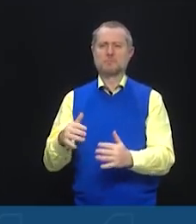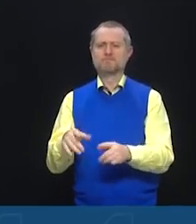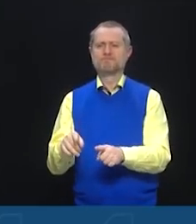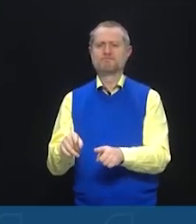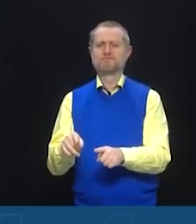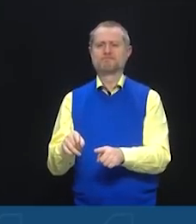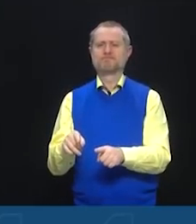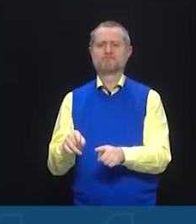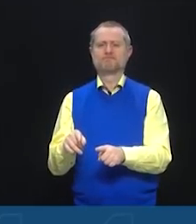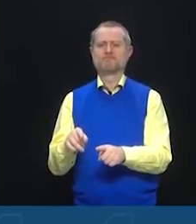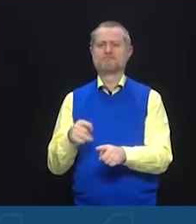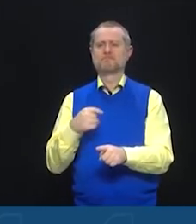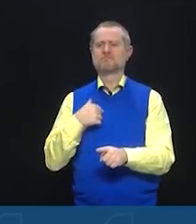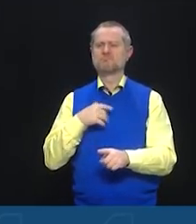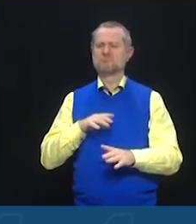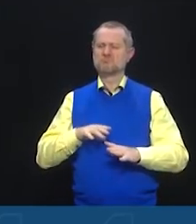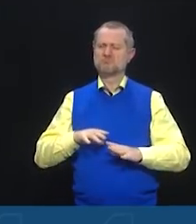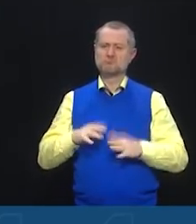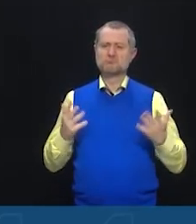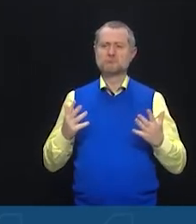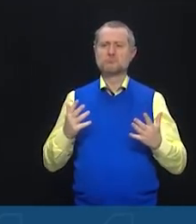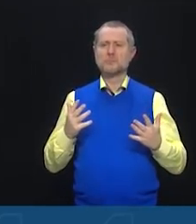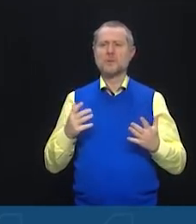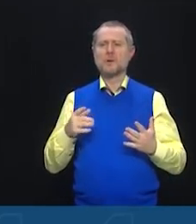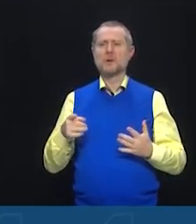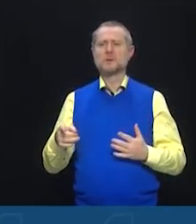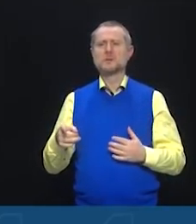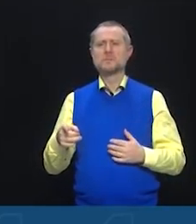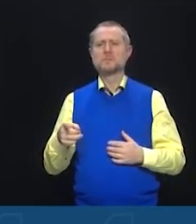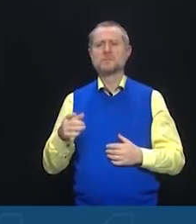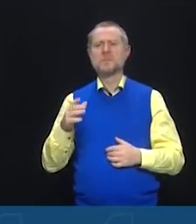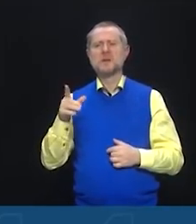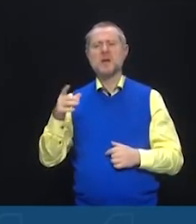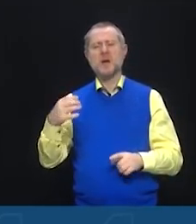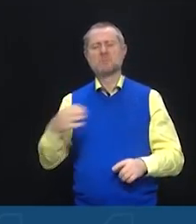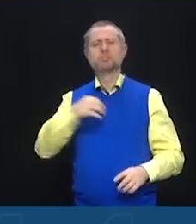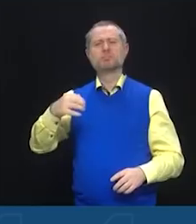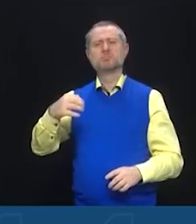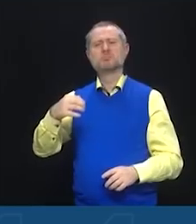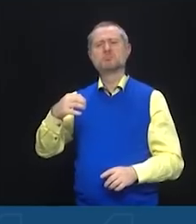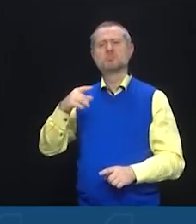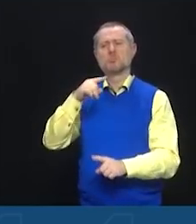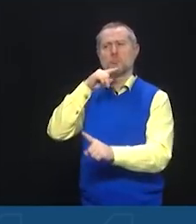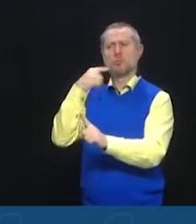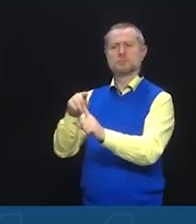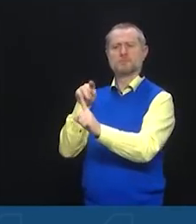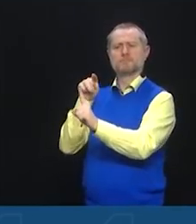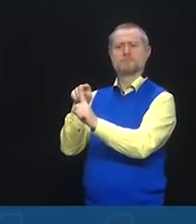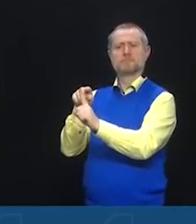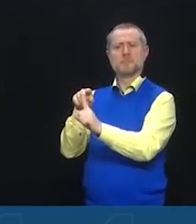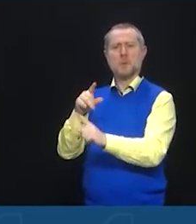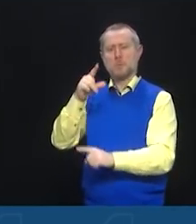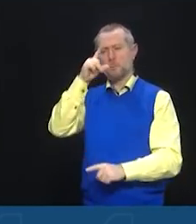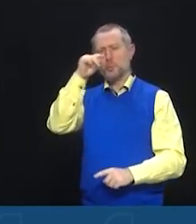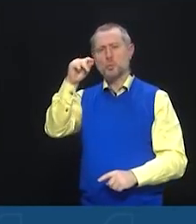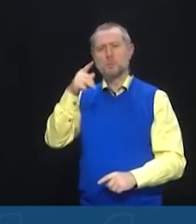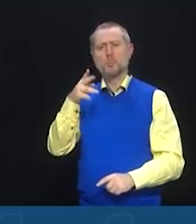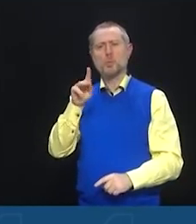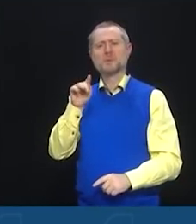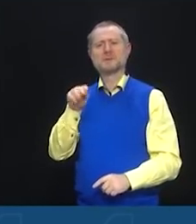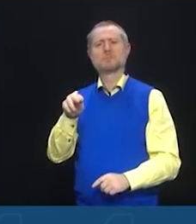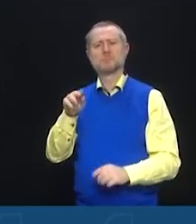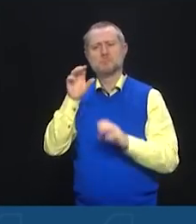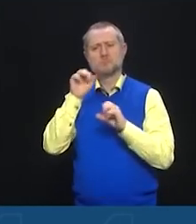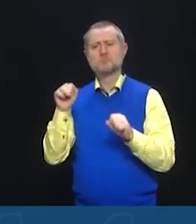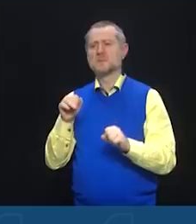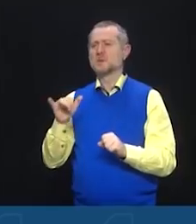the action of Putin and Russia for this unprovoked attack, which is now leading to atrocities against